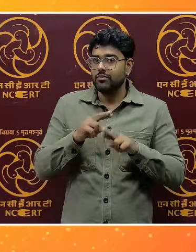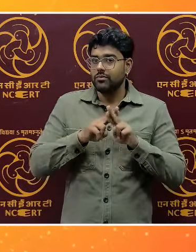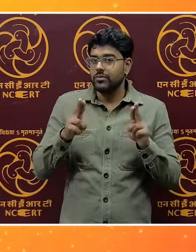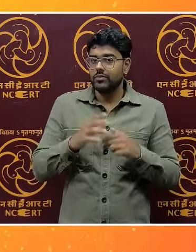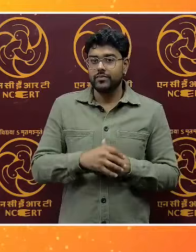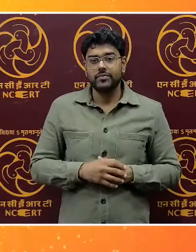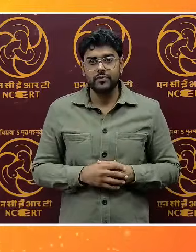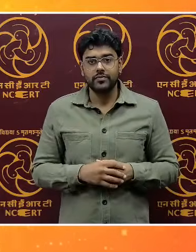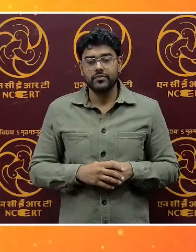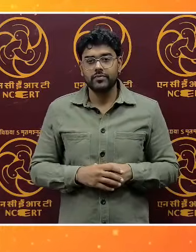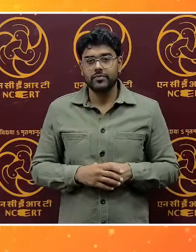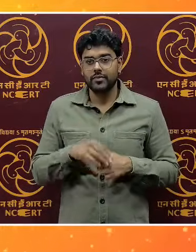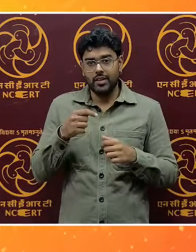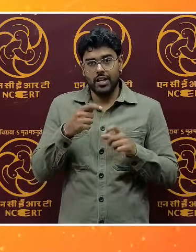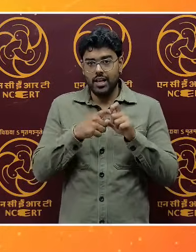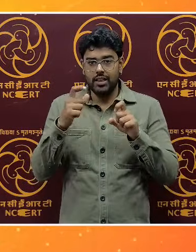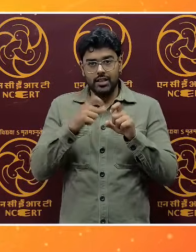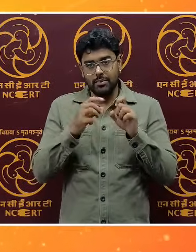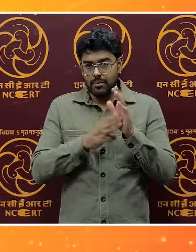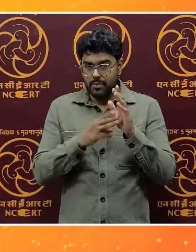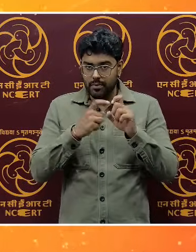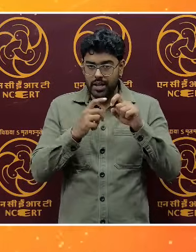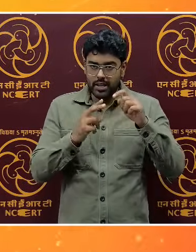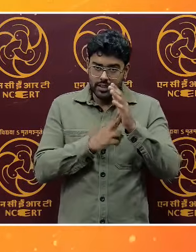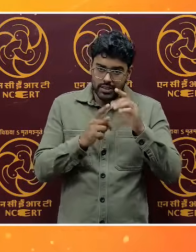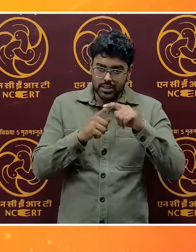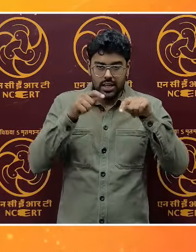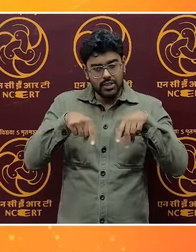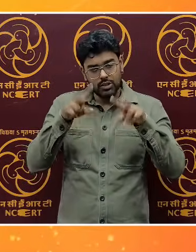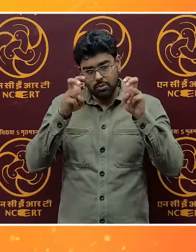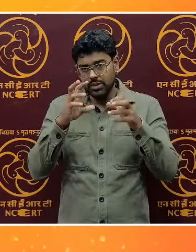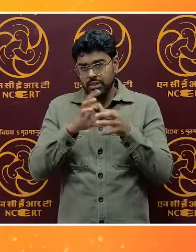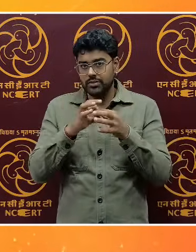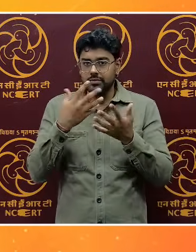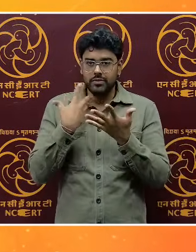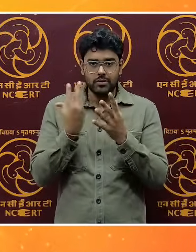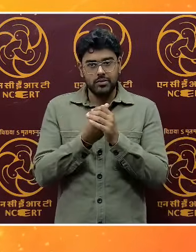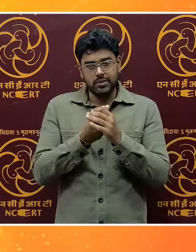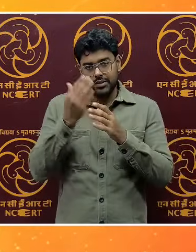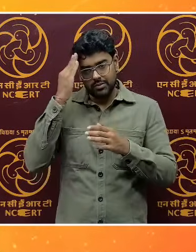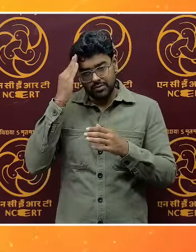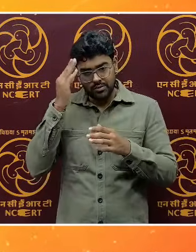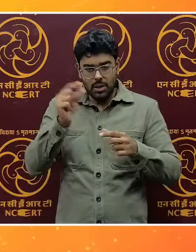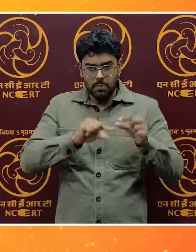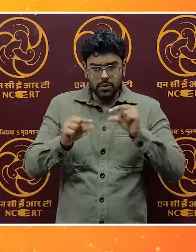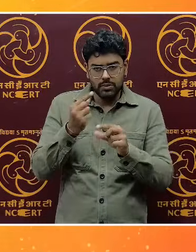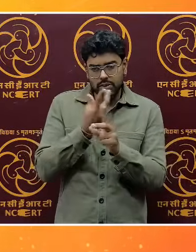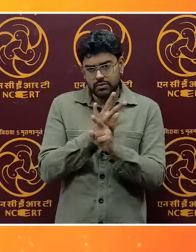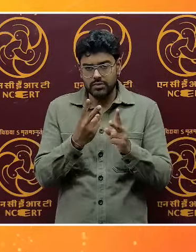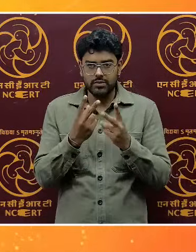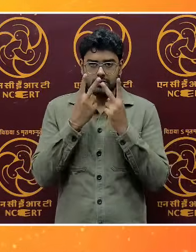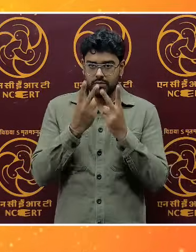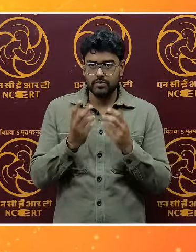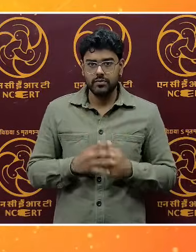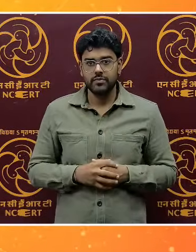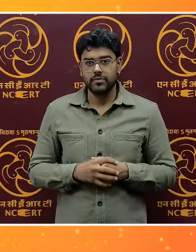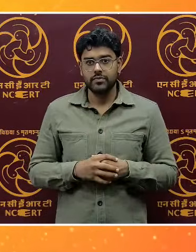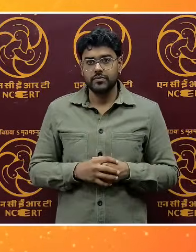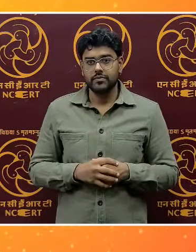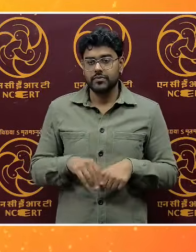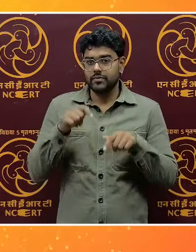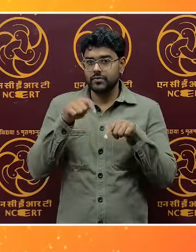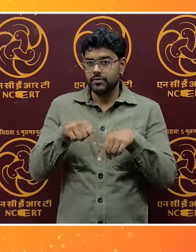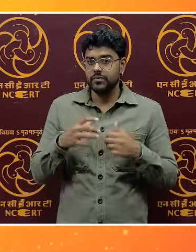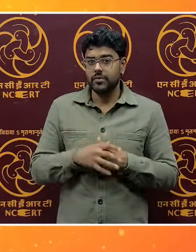about elements, compounds, and of course mixtures. We also learned about some of the reactions taking place here. And this